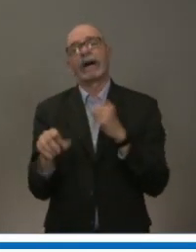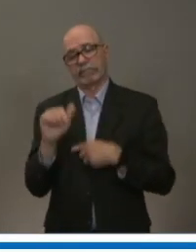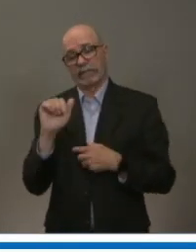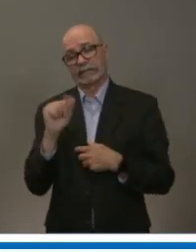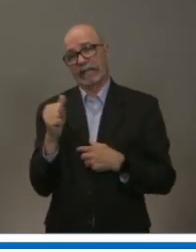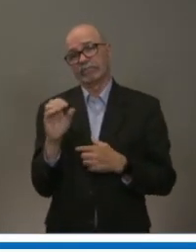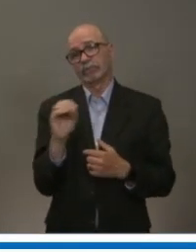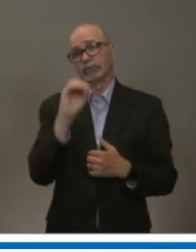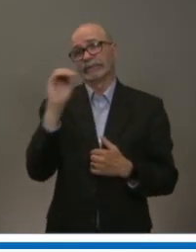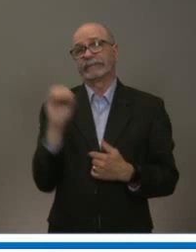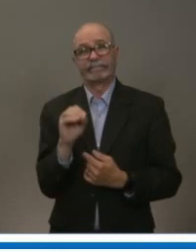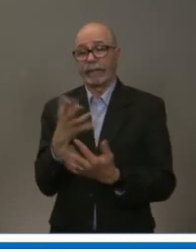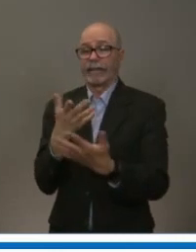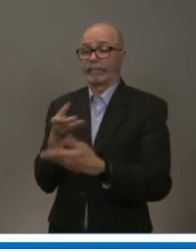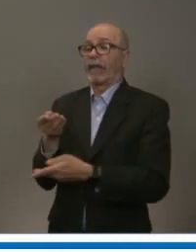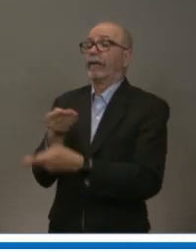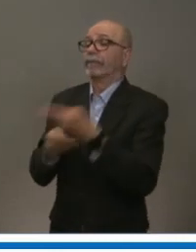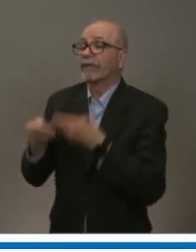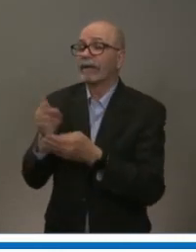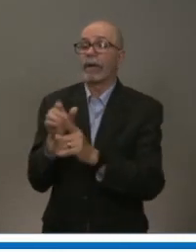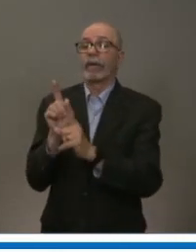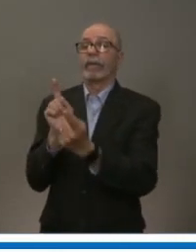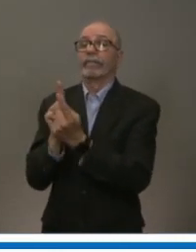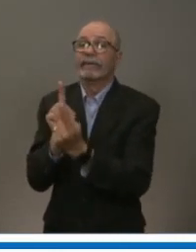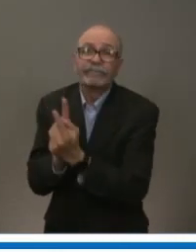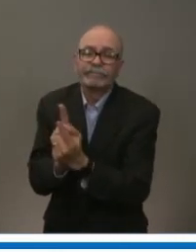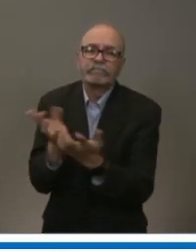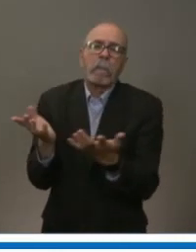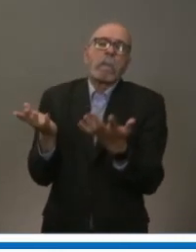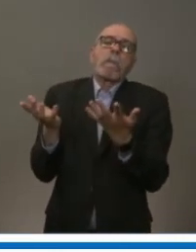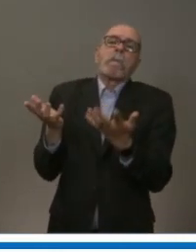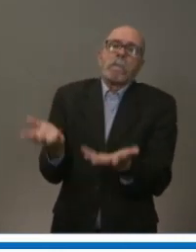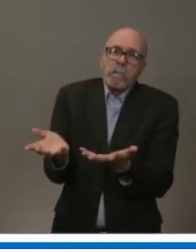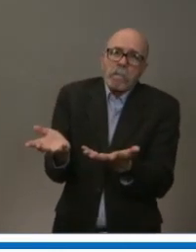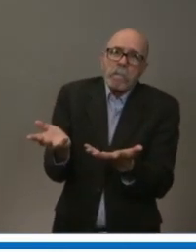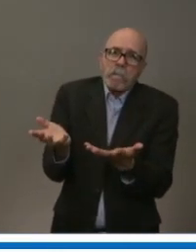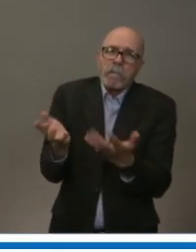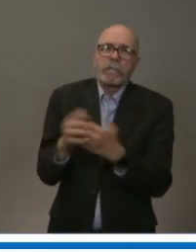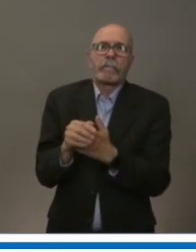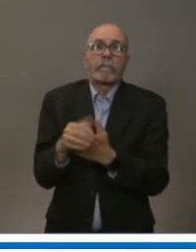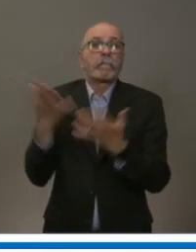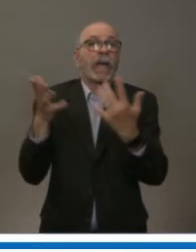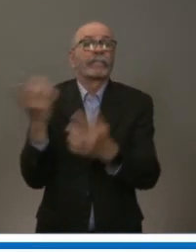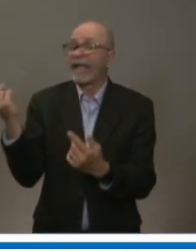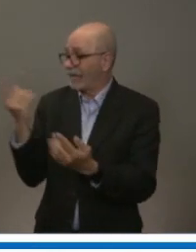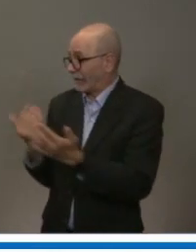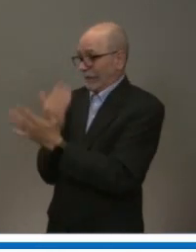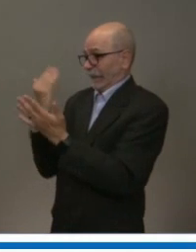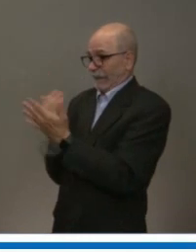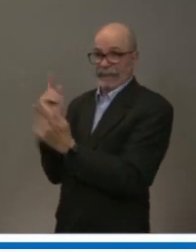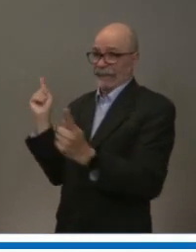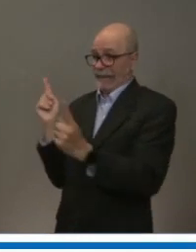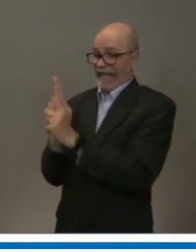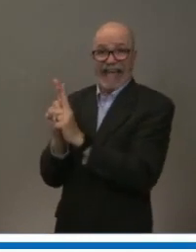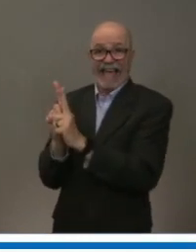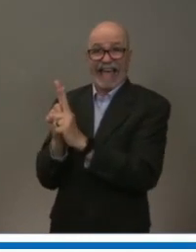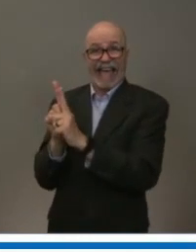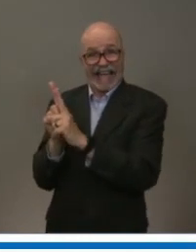that more and more of even though there may be a contact of a known case, that known case may well